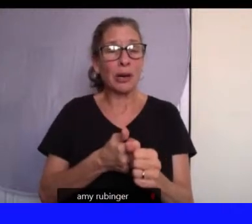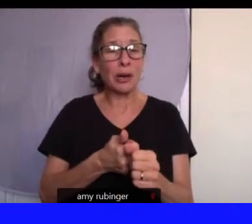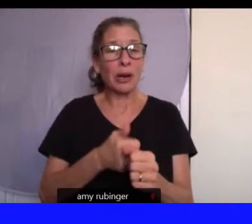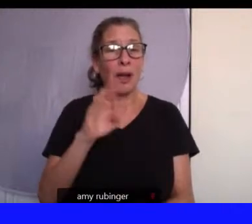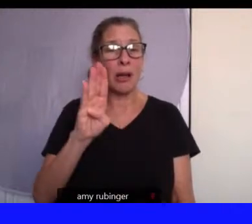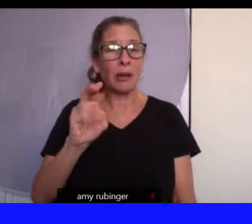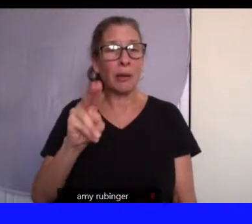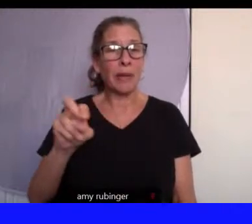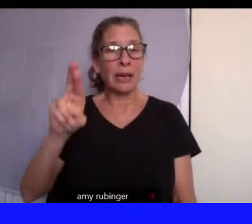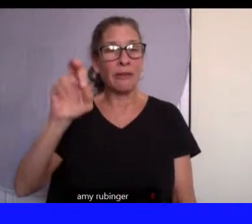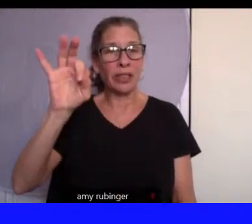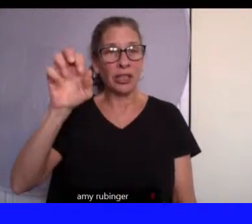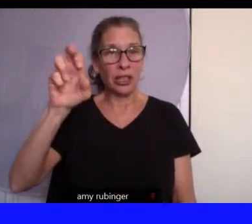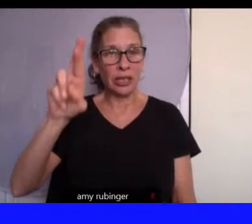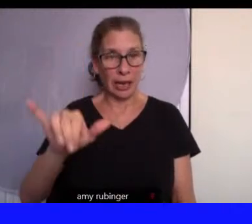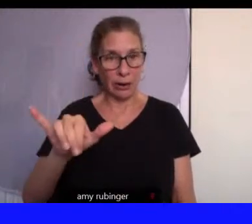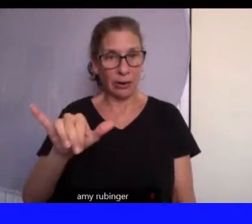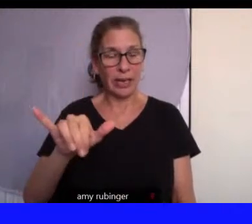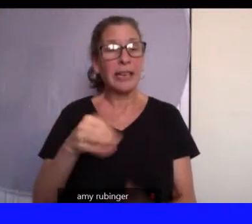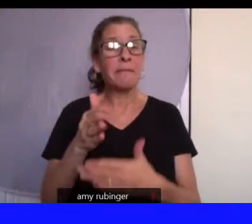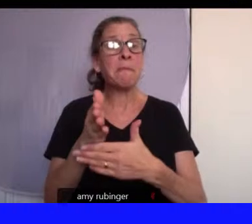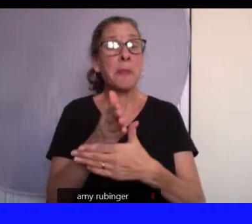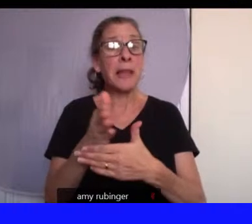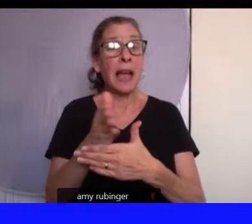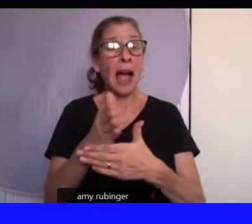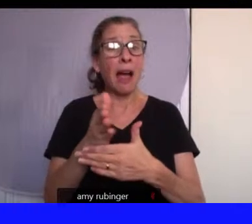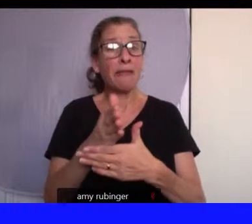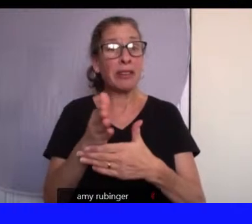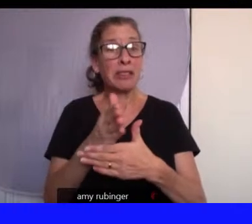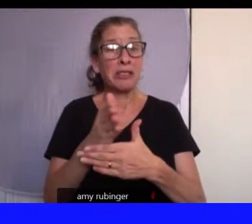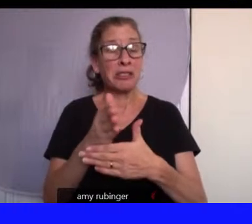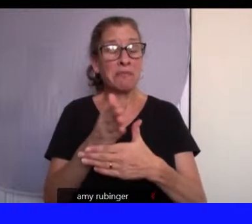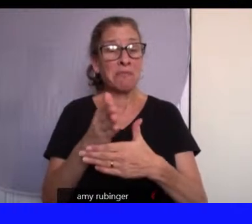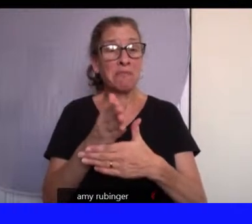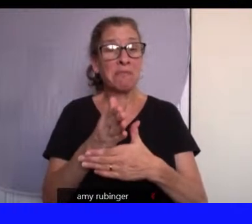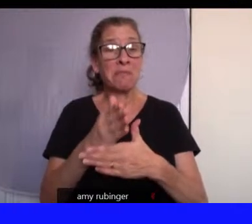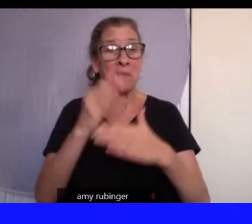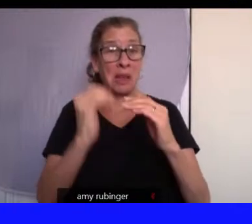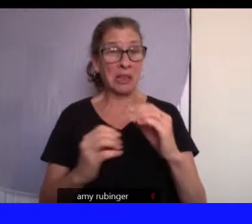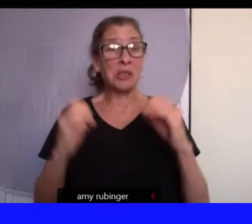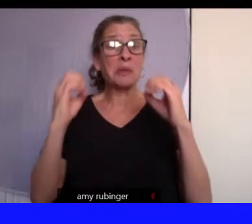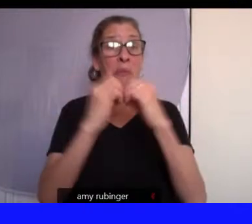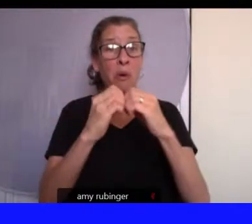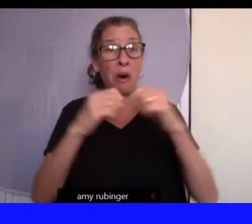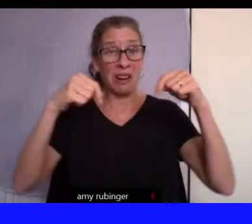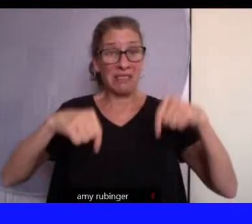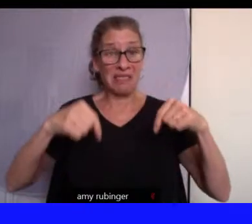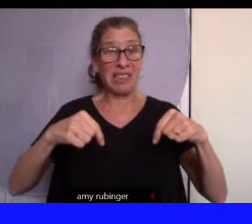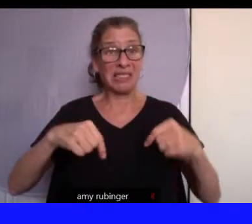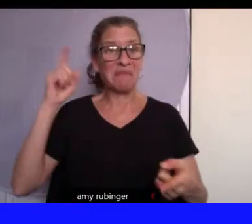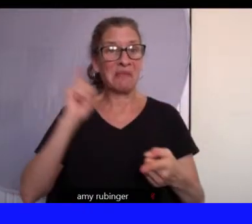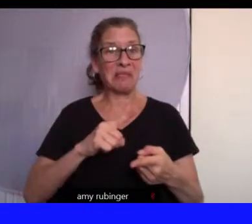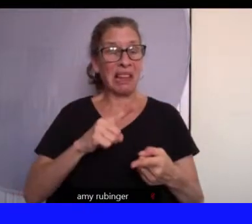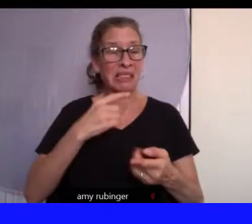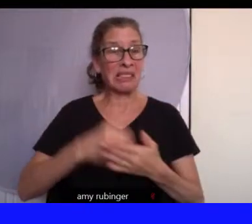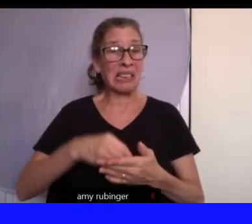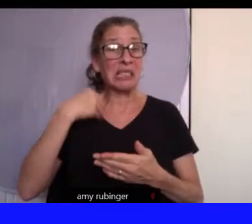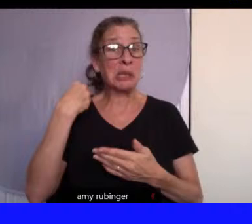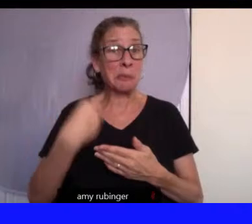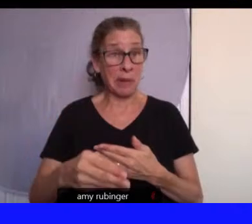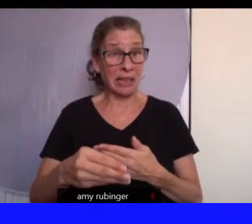Average cost of hospitalization has gone up 44% in 2021.